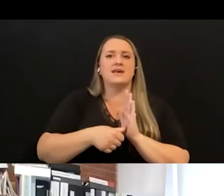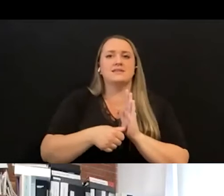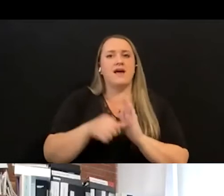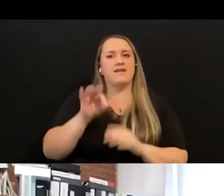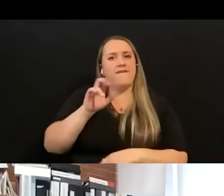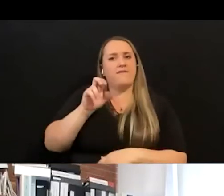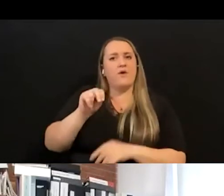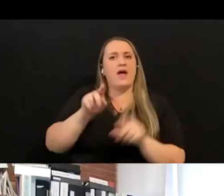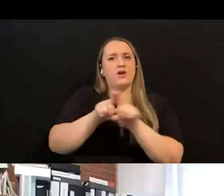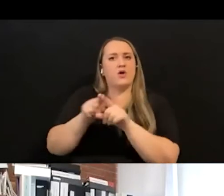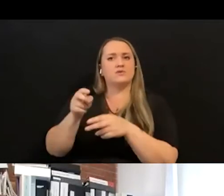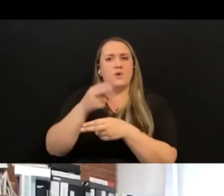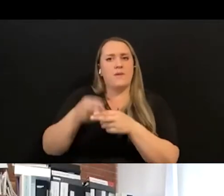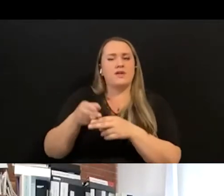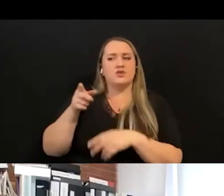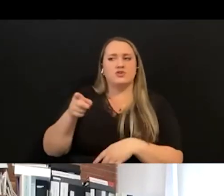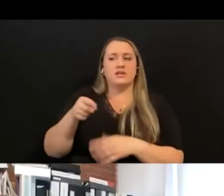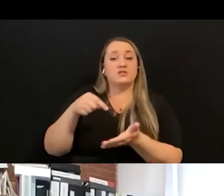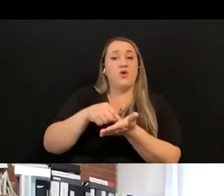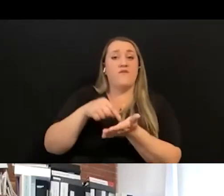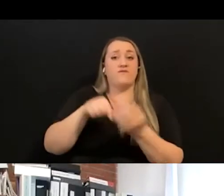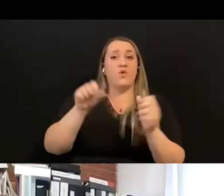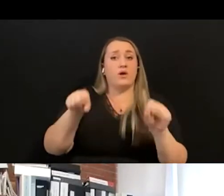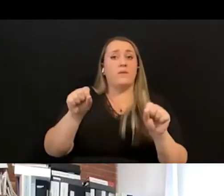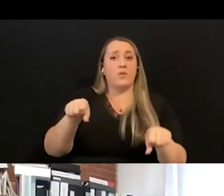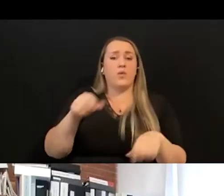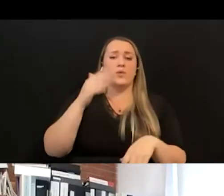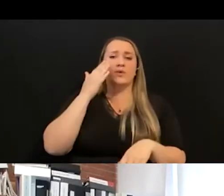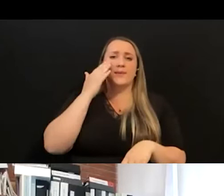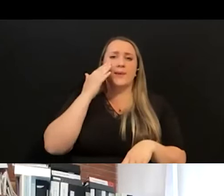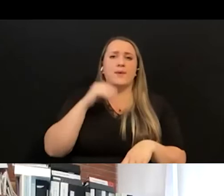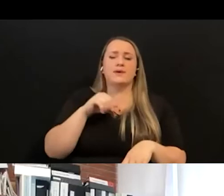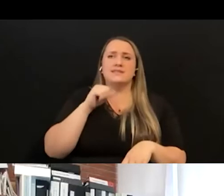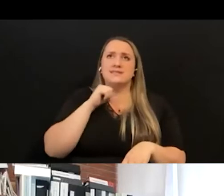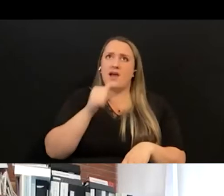mentioned, it's pretty affordable, you know, like there, you know, it's not